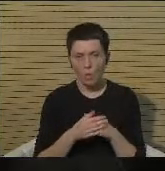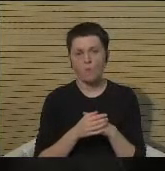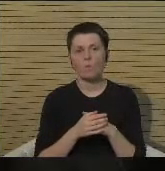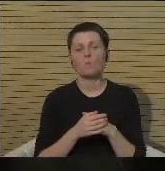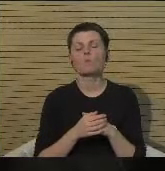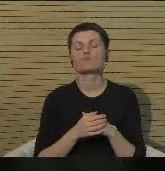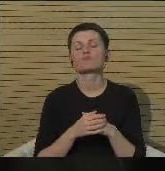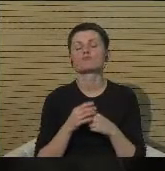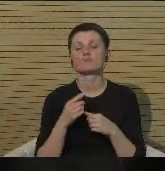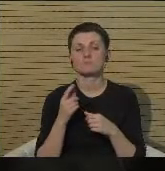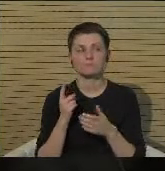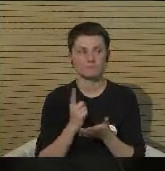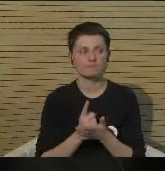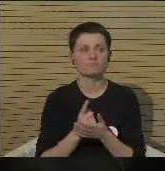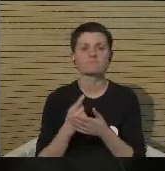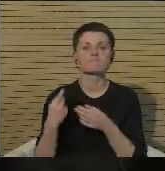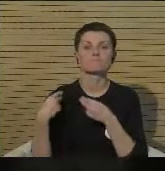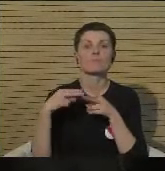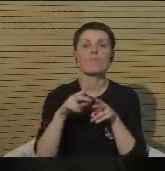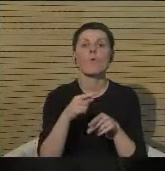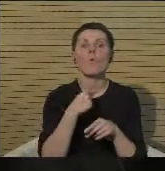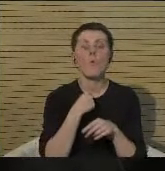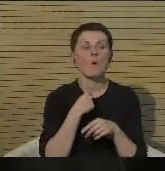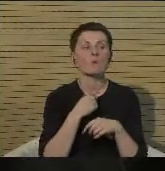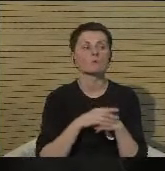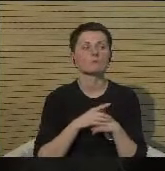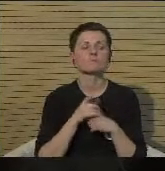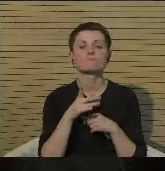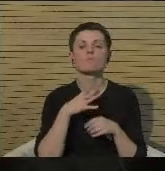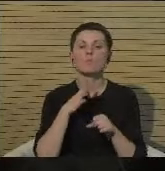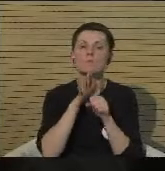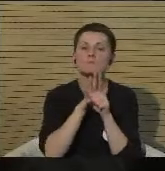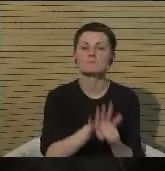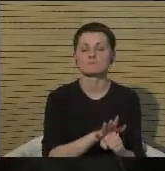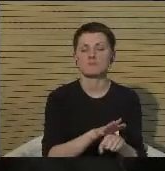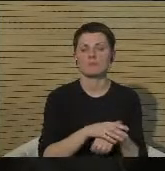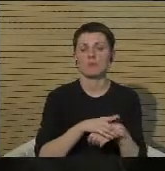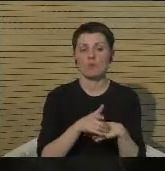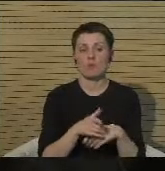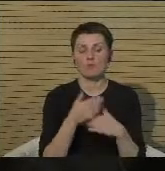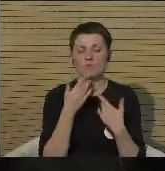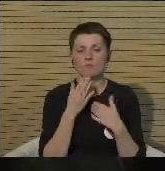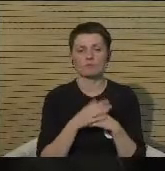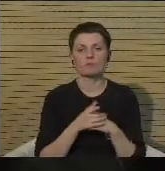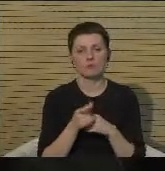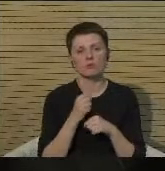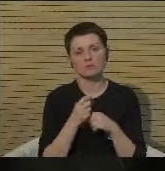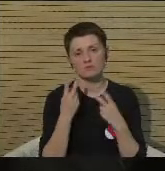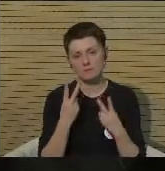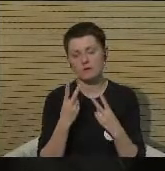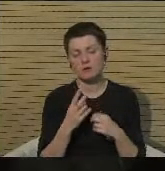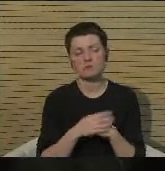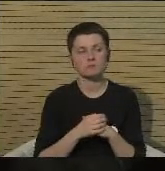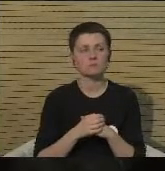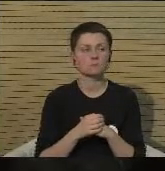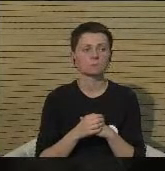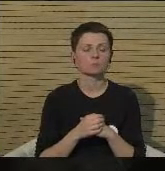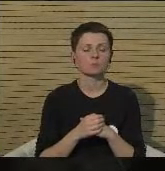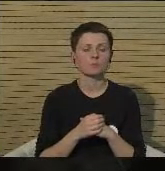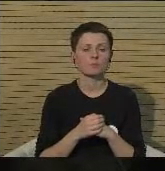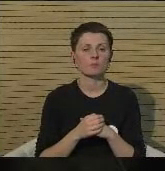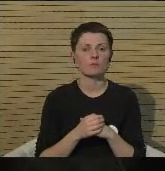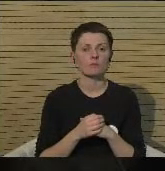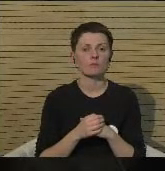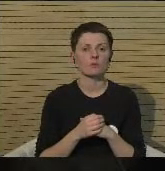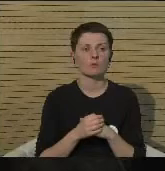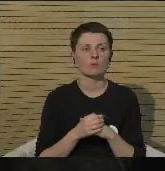Thank you very much. Thanks very much for those voices, and I'm happy to have heard voices of the